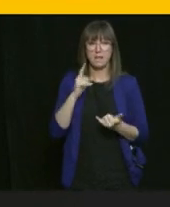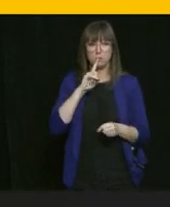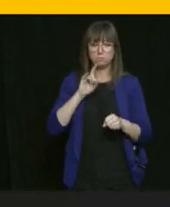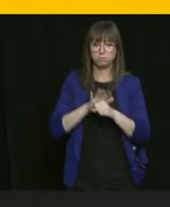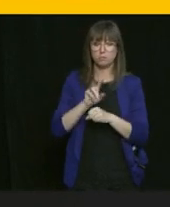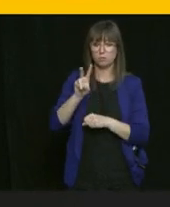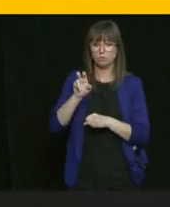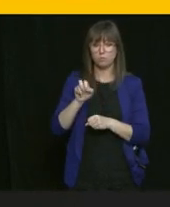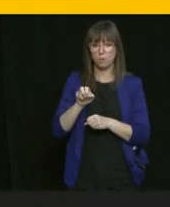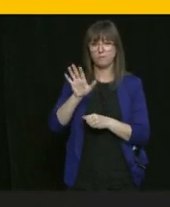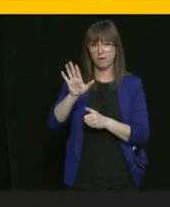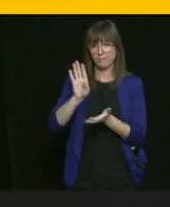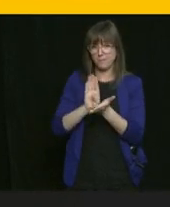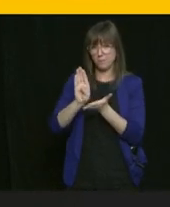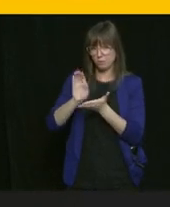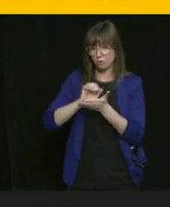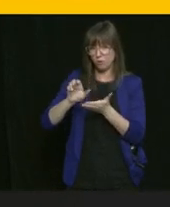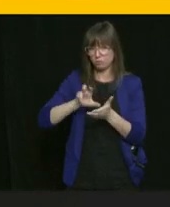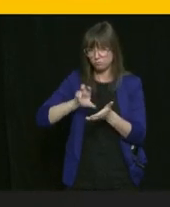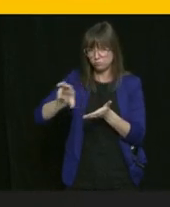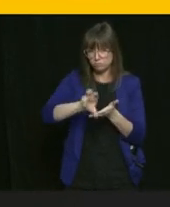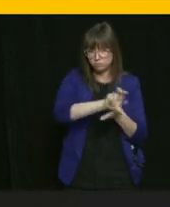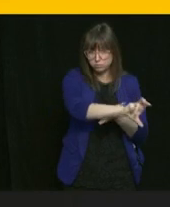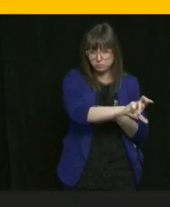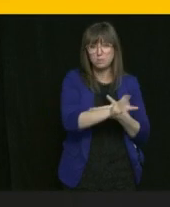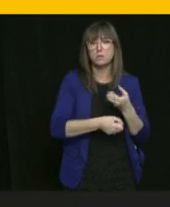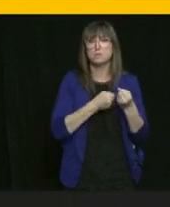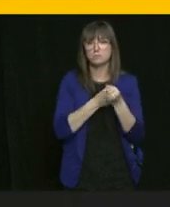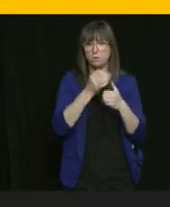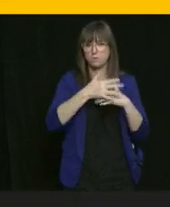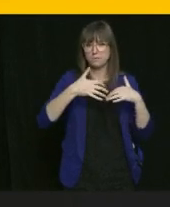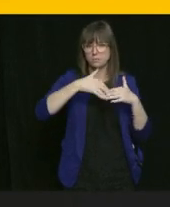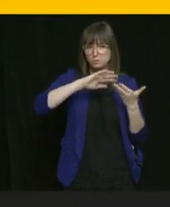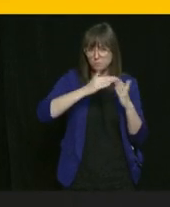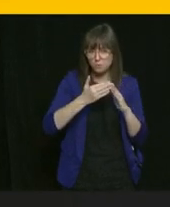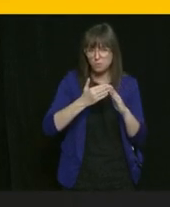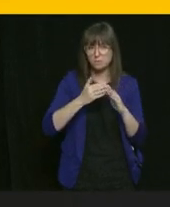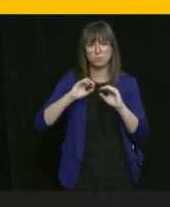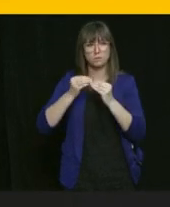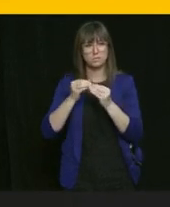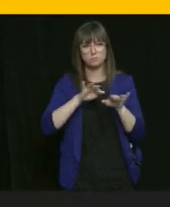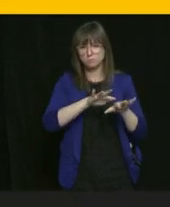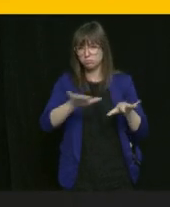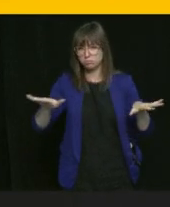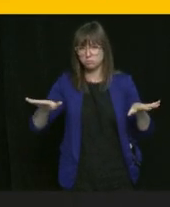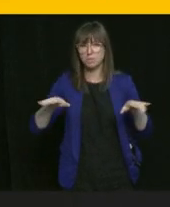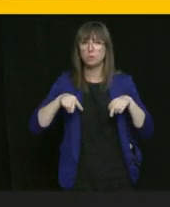$2.5 billion to directly support Indigenous communities and organizations during COVID-19.